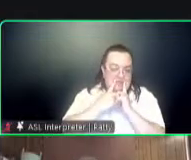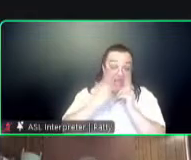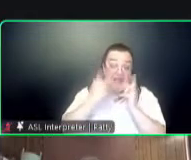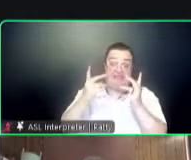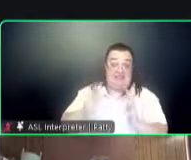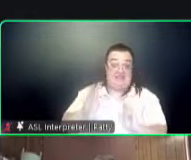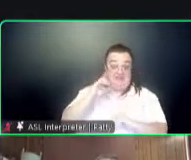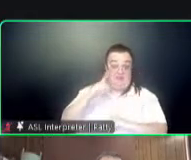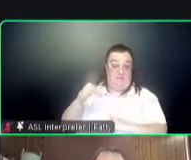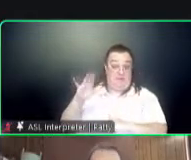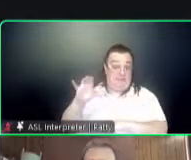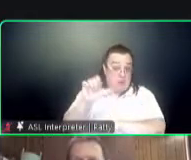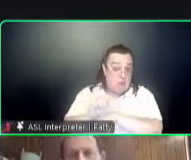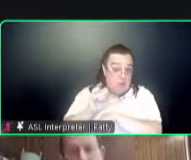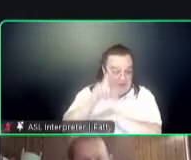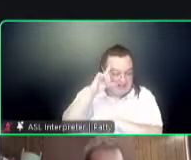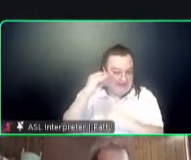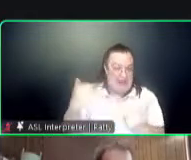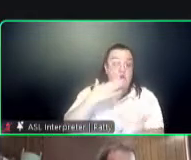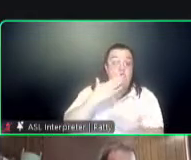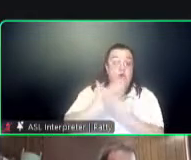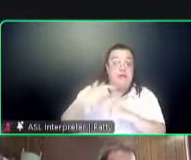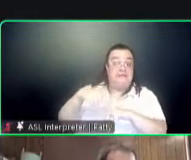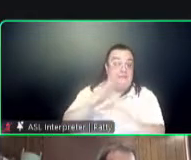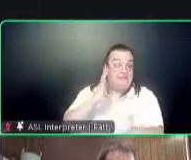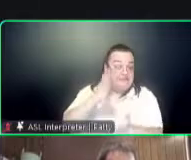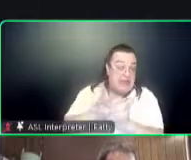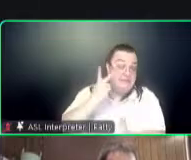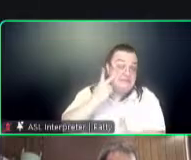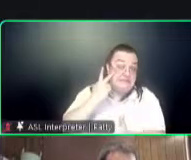Maybe this is a good place to stop to see if there's any questions.